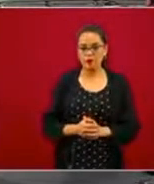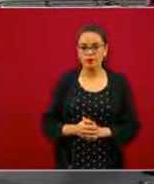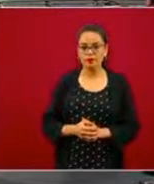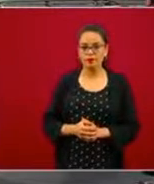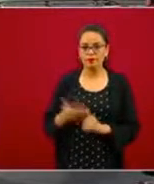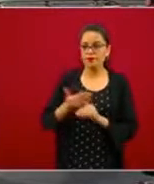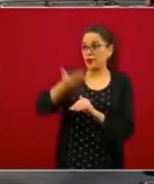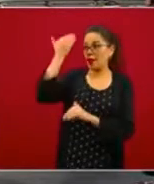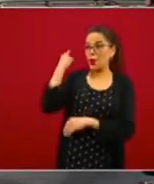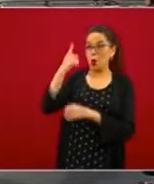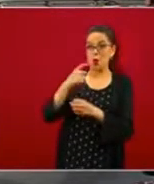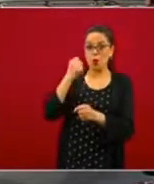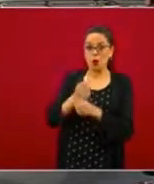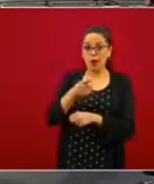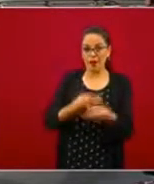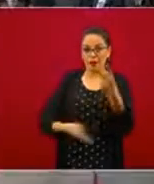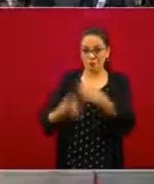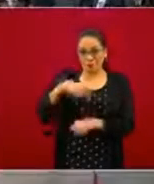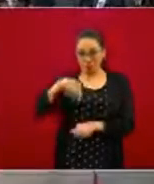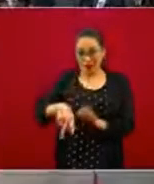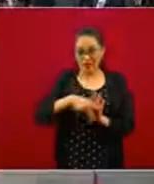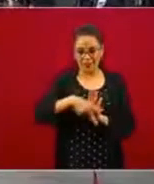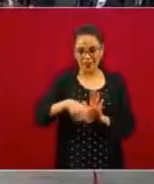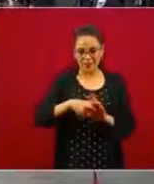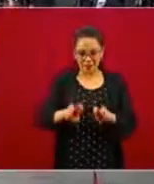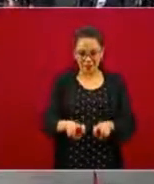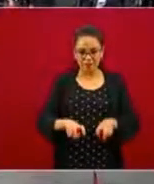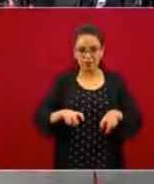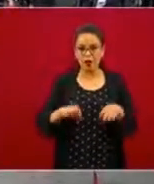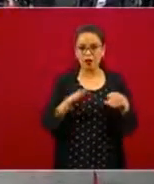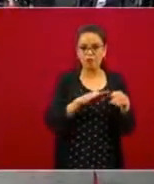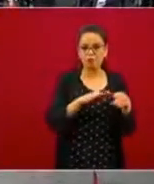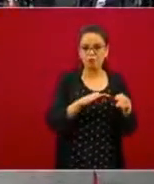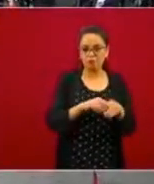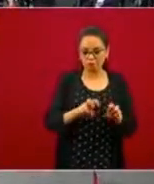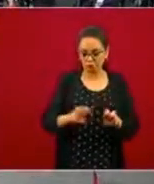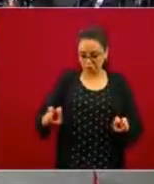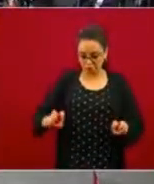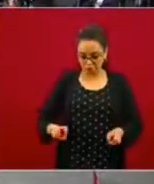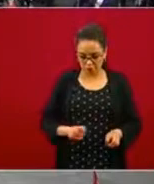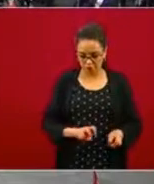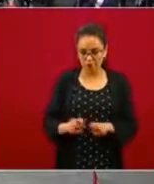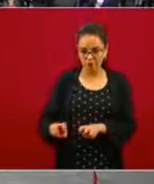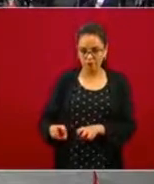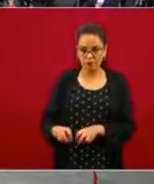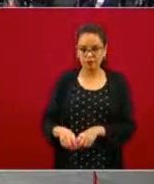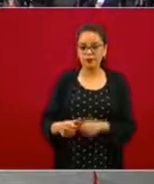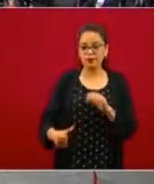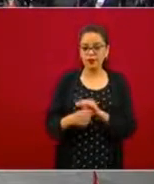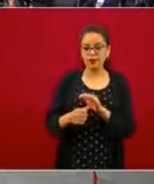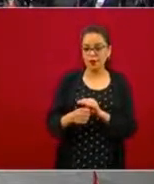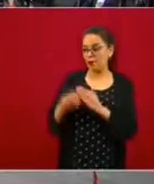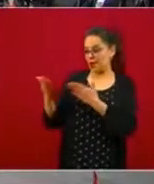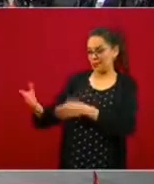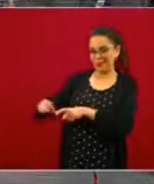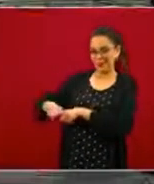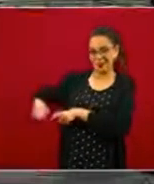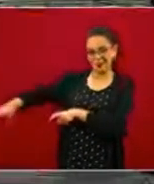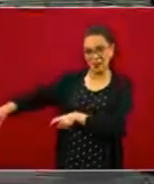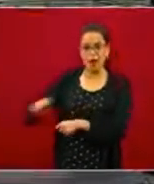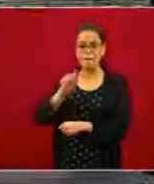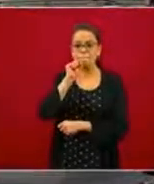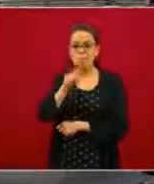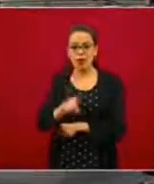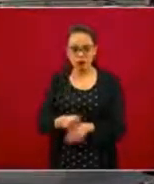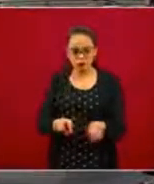menos distancia. La gente que Previously, in siempre this sentaba en conference, una mesa you como esta se used to sentaba con menos sit distancia. Pero close to así each tiene que ser other, en but todos that lados. is La not how